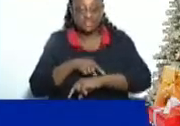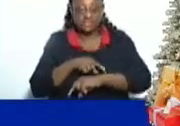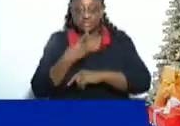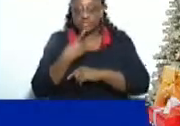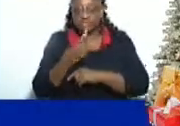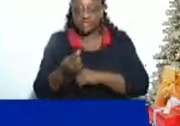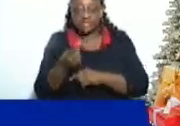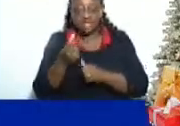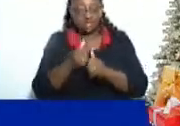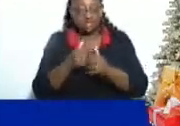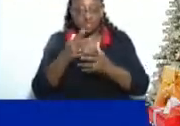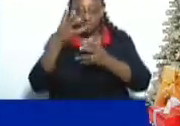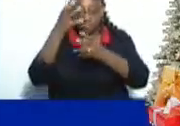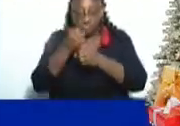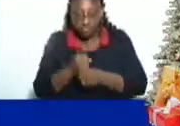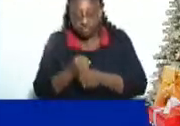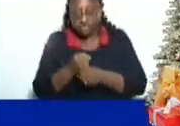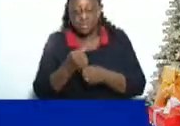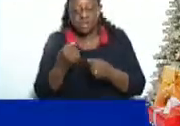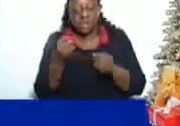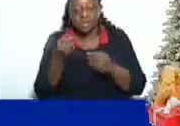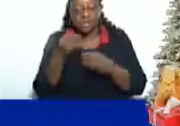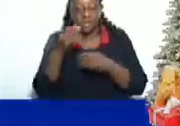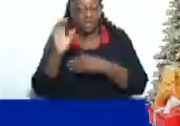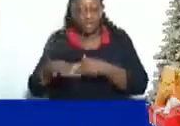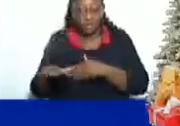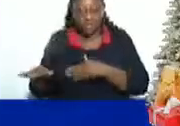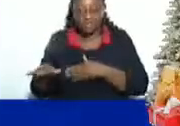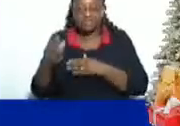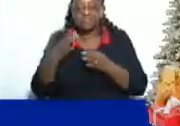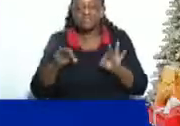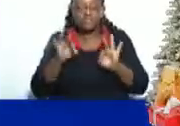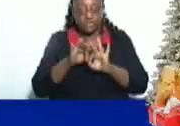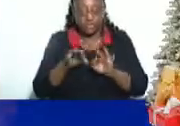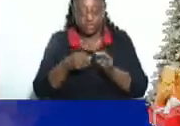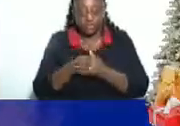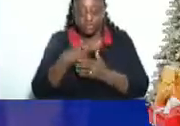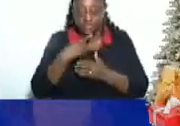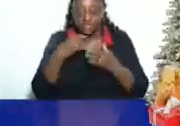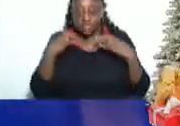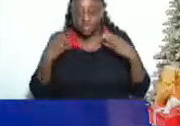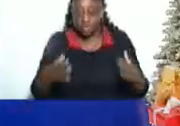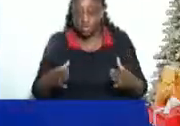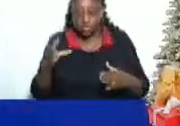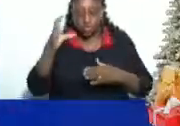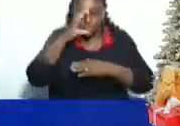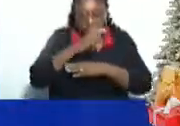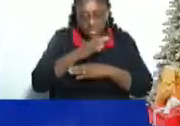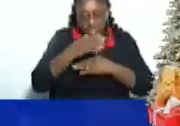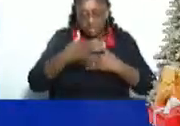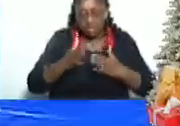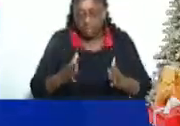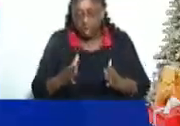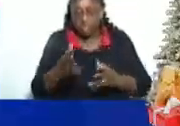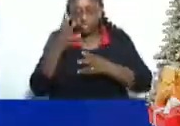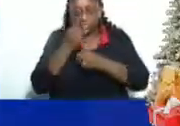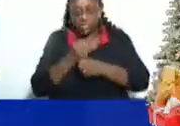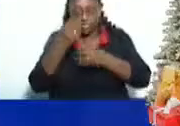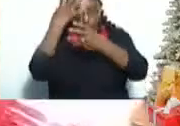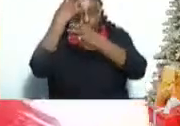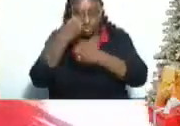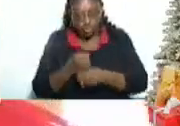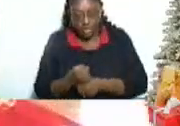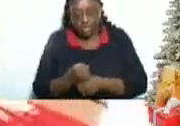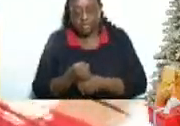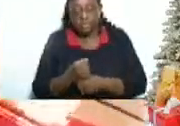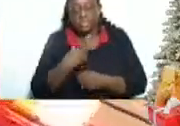every possession matters. When you miss a box out, coaches are on you. It's like you miss the box out, close out, rebounding, all that stuff.